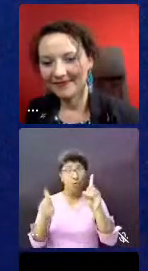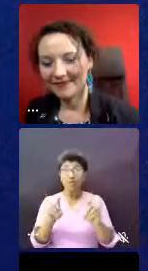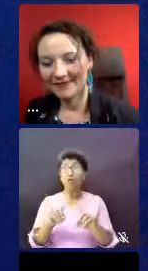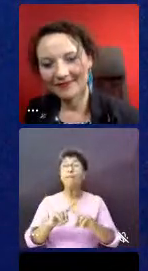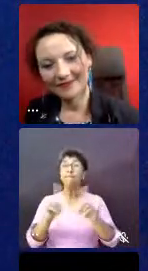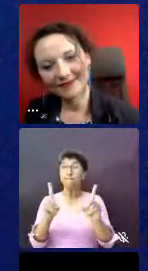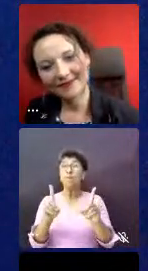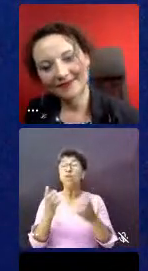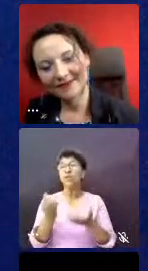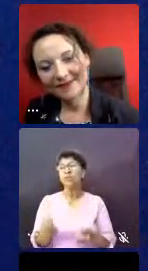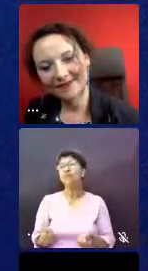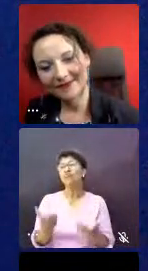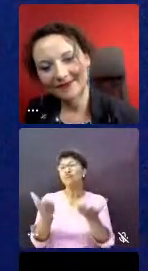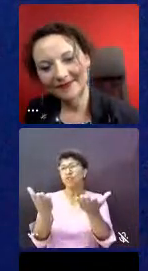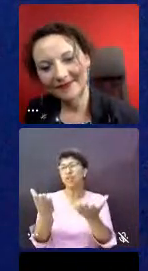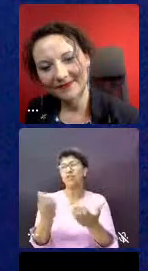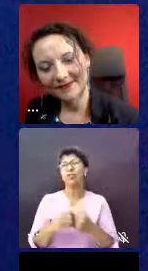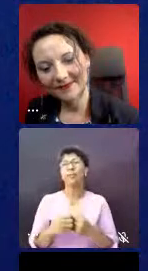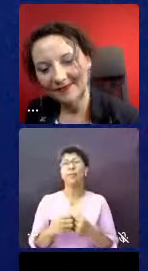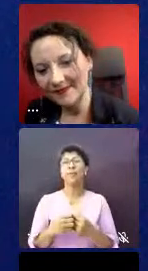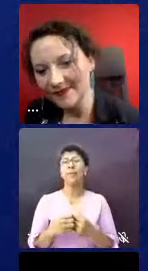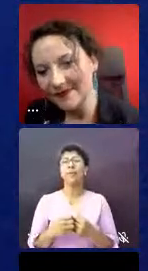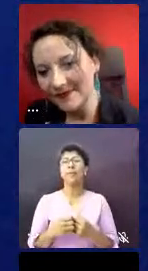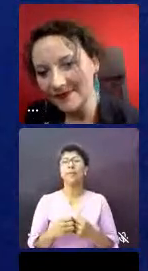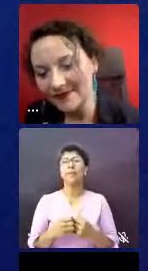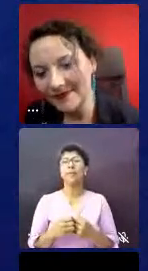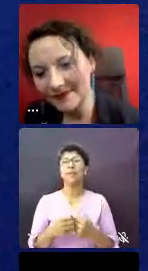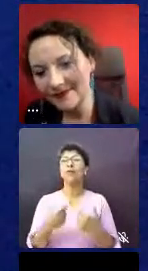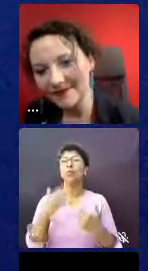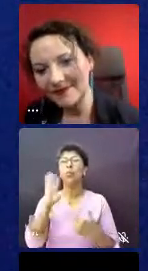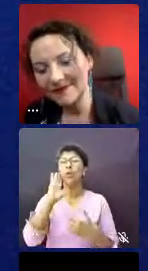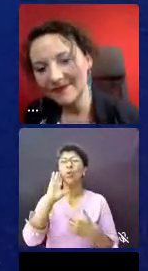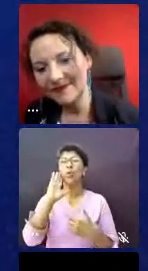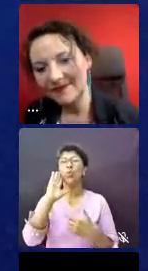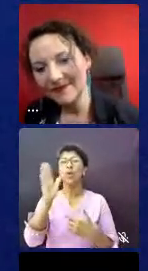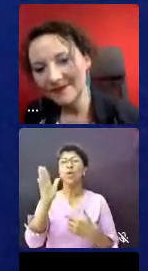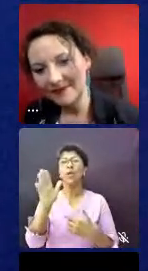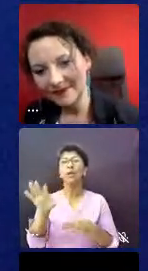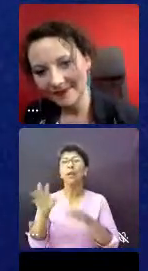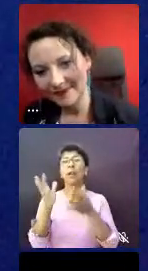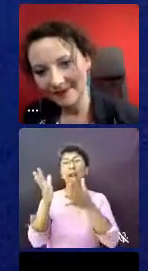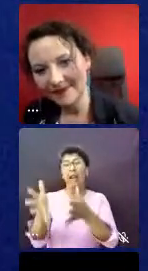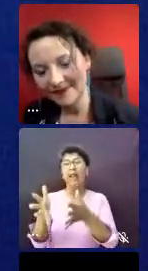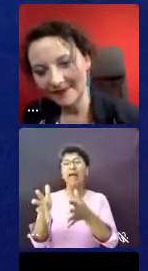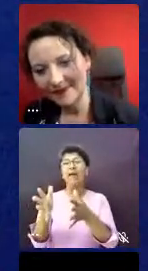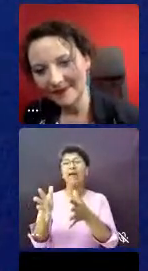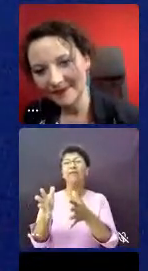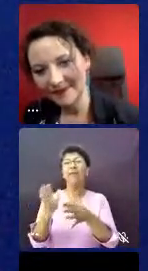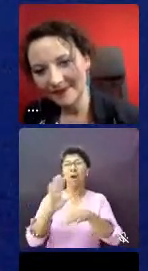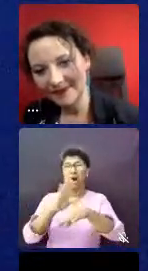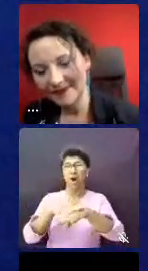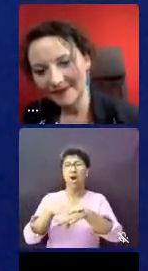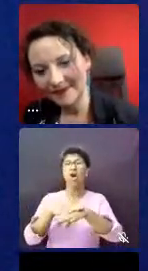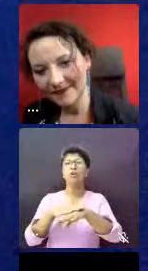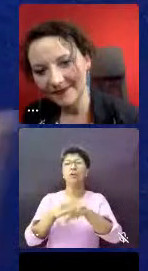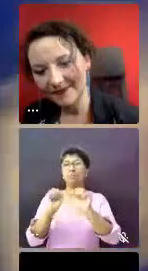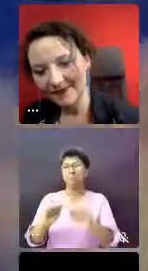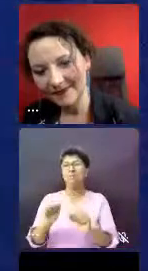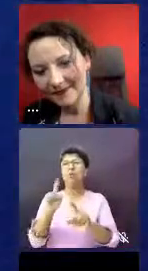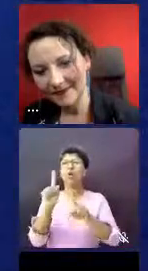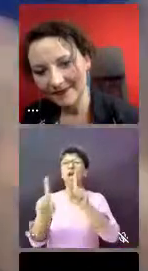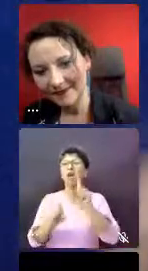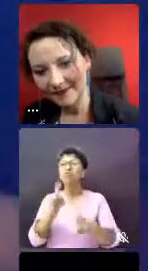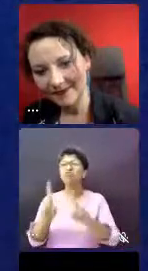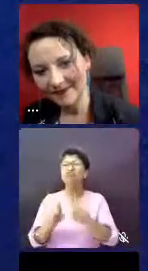is a suggestion here that we will leave this video on so that people can ask